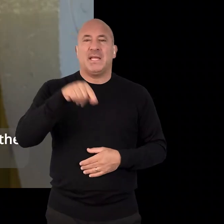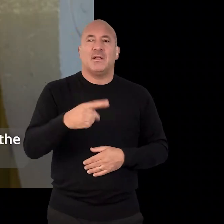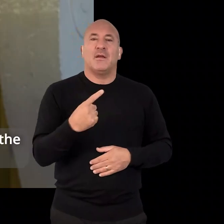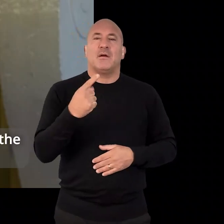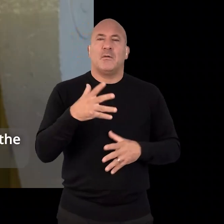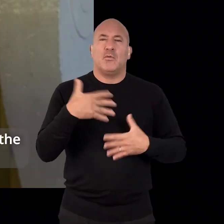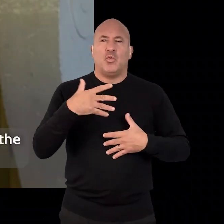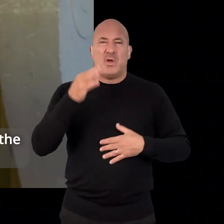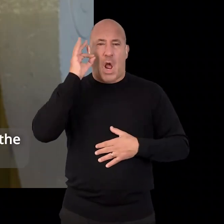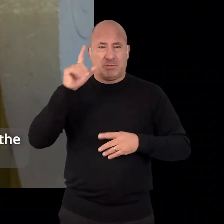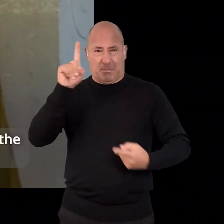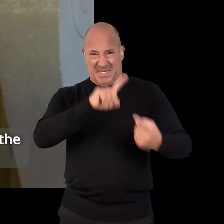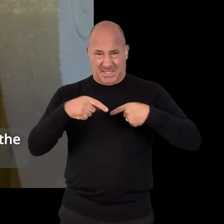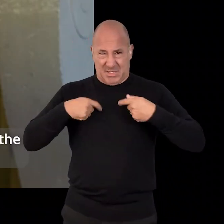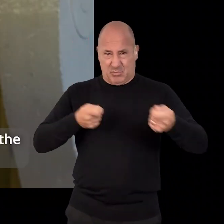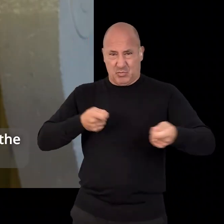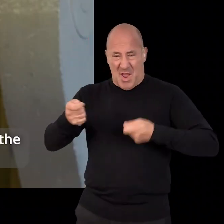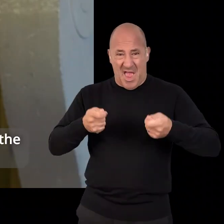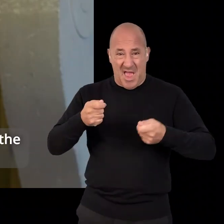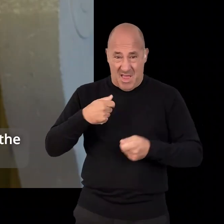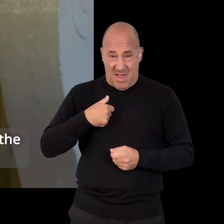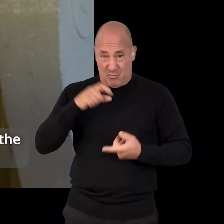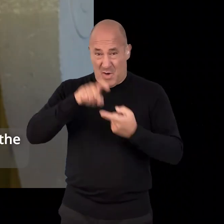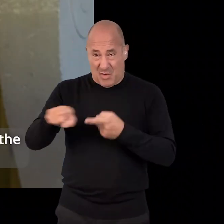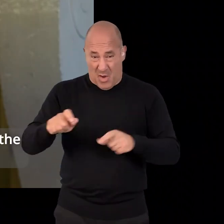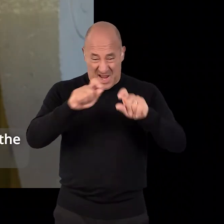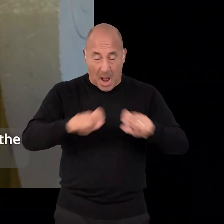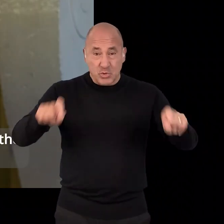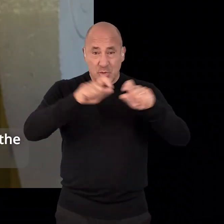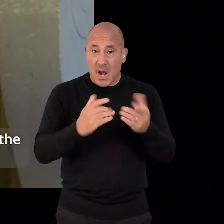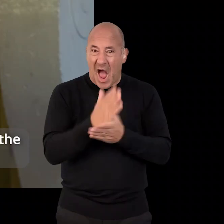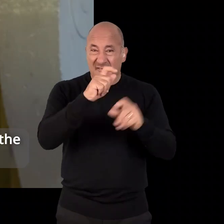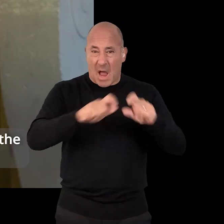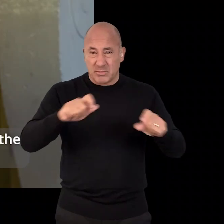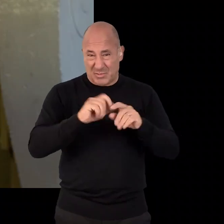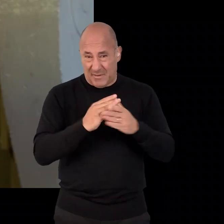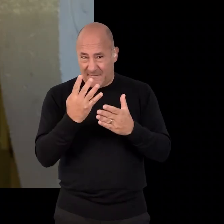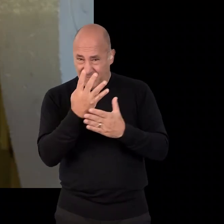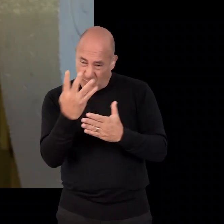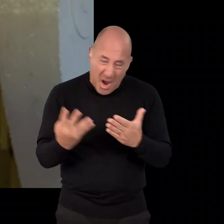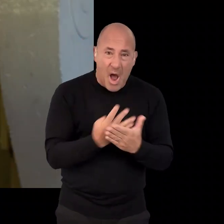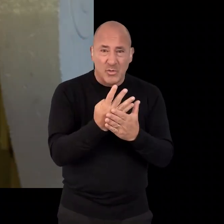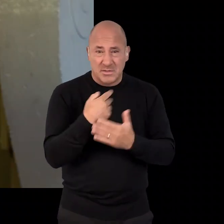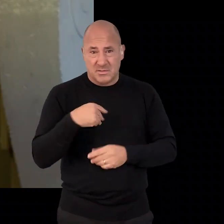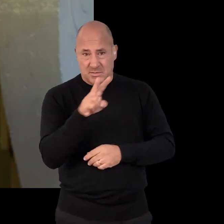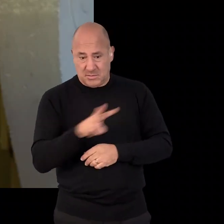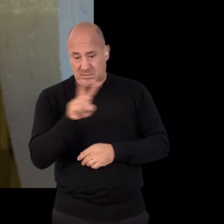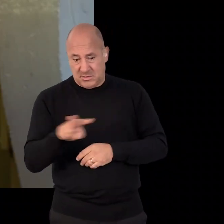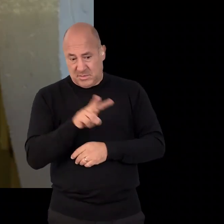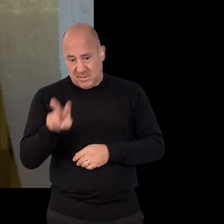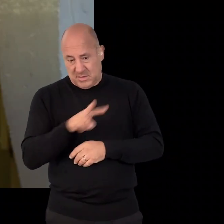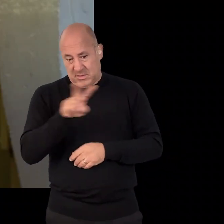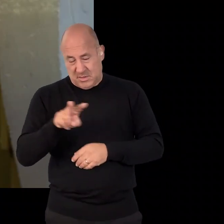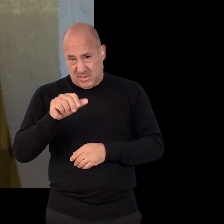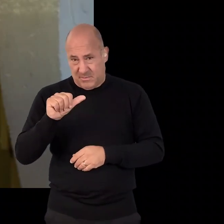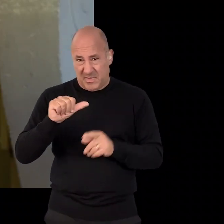I chaired a full council meeting, and I relied on the live captions, so basically 4 hours of reading